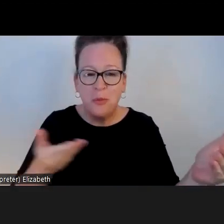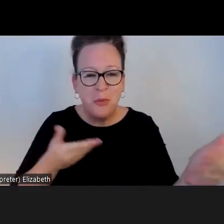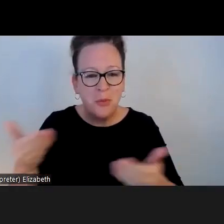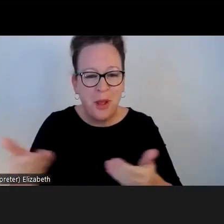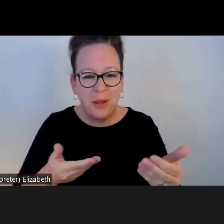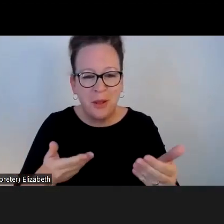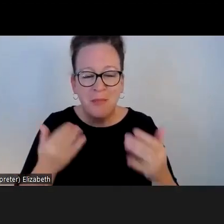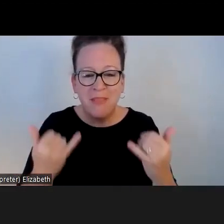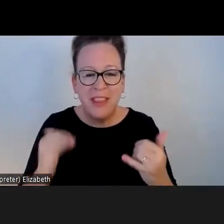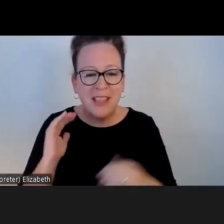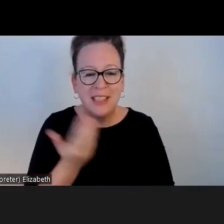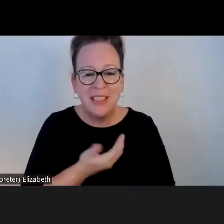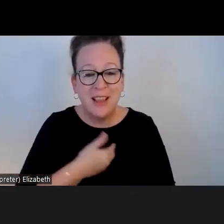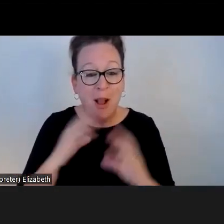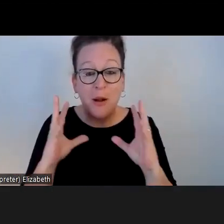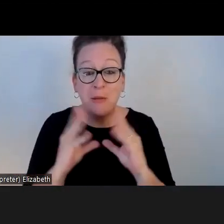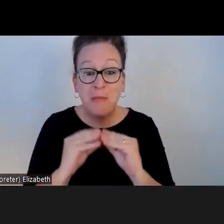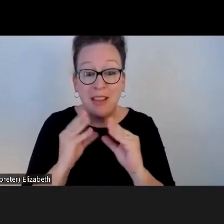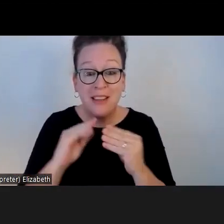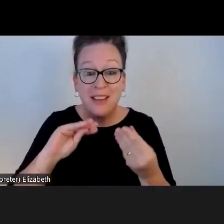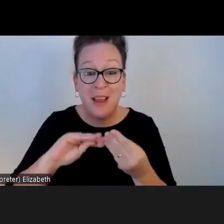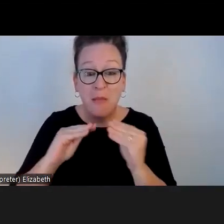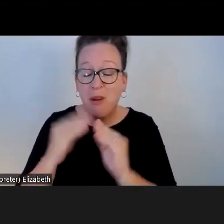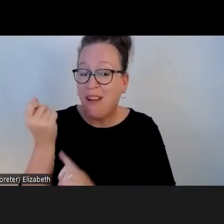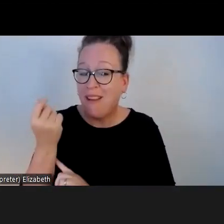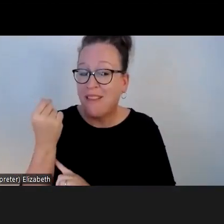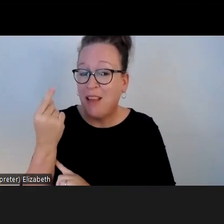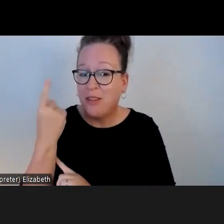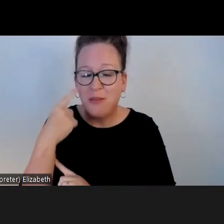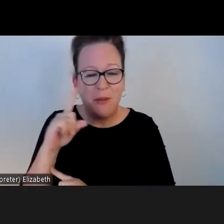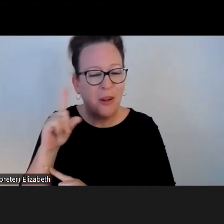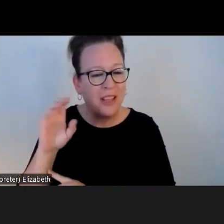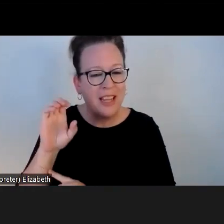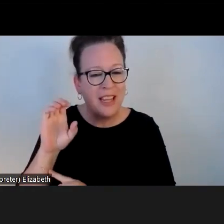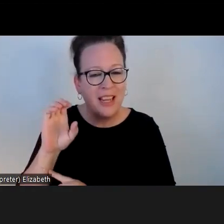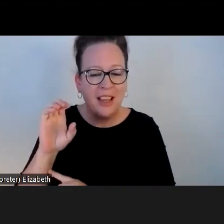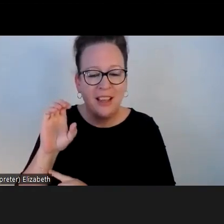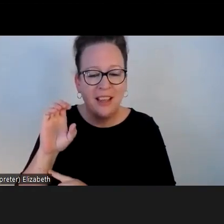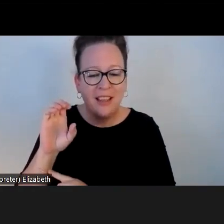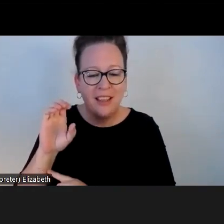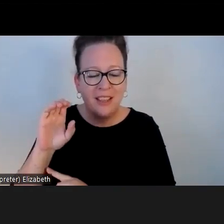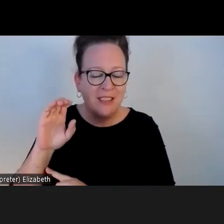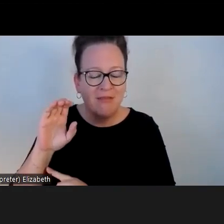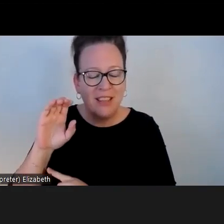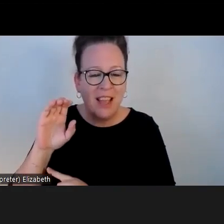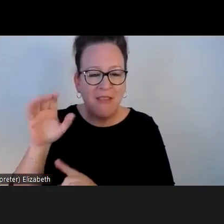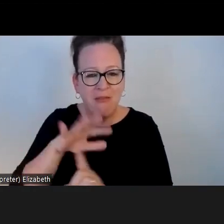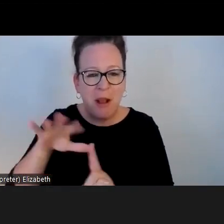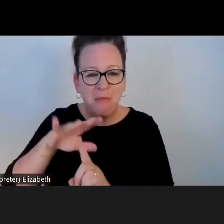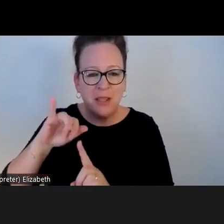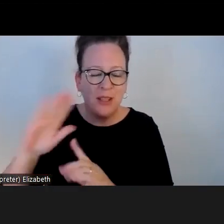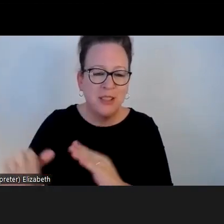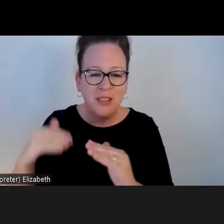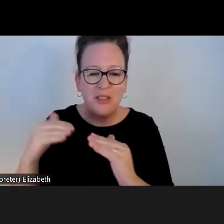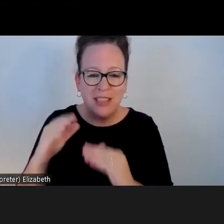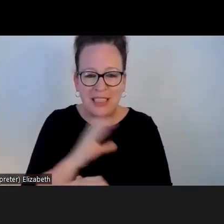This is our meeting number 11 of the Environmental Justice Council. Hi. Before